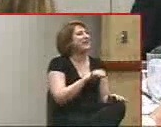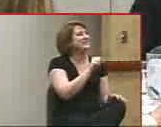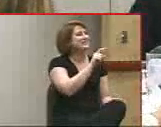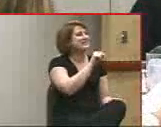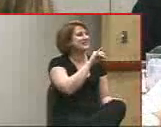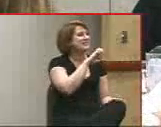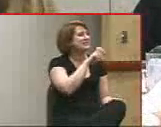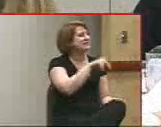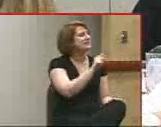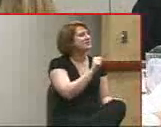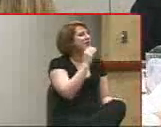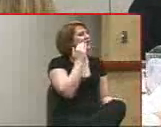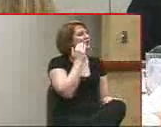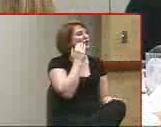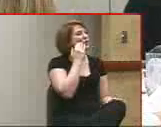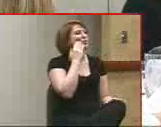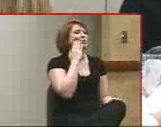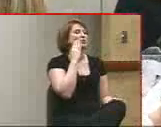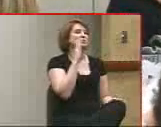fighting and... Okay, so